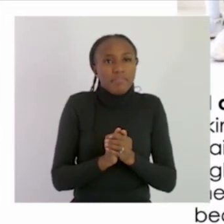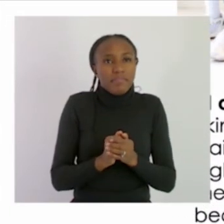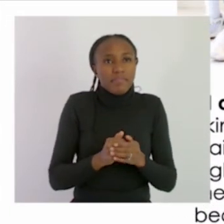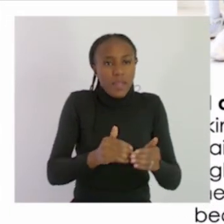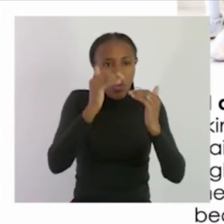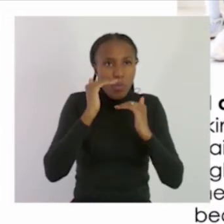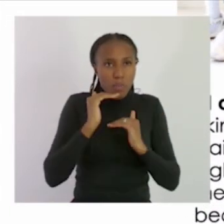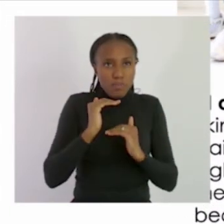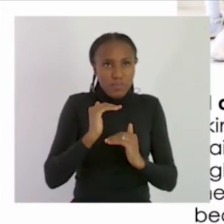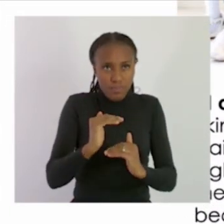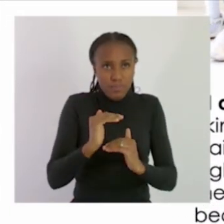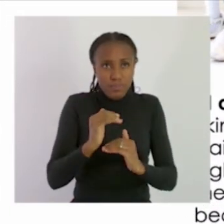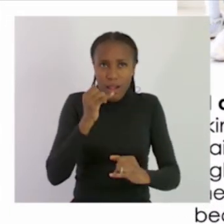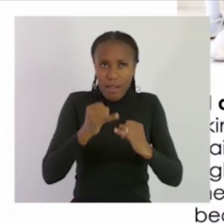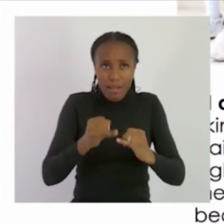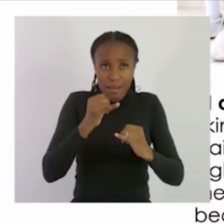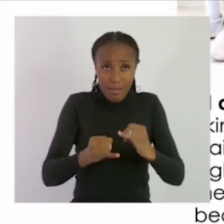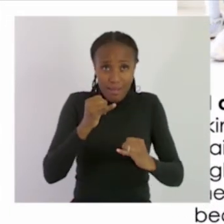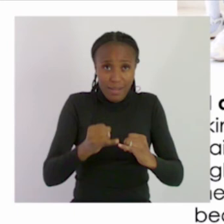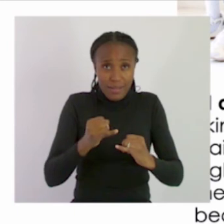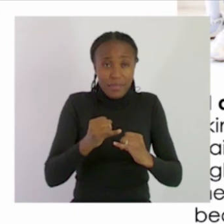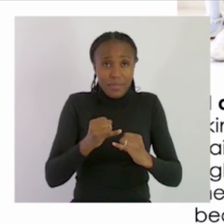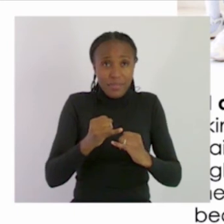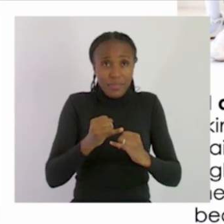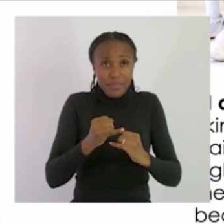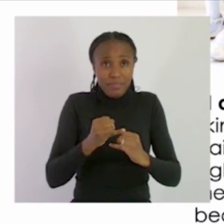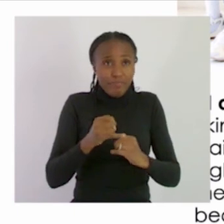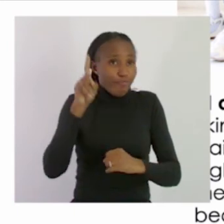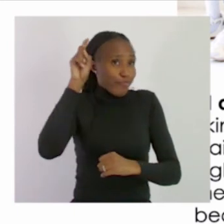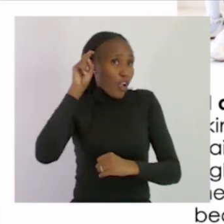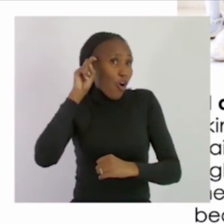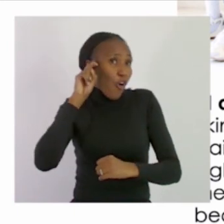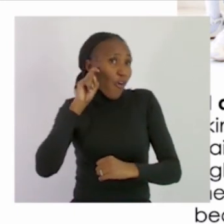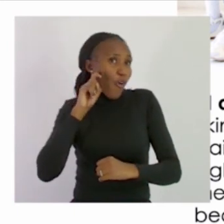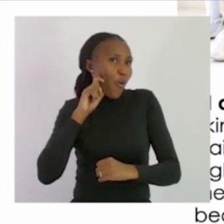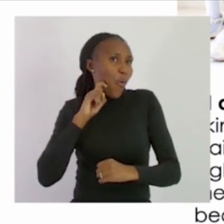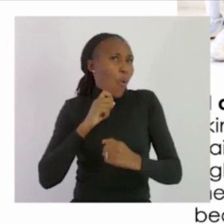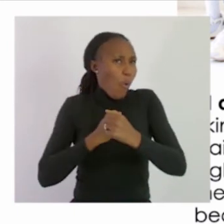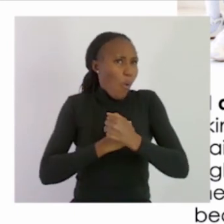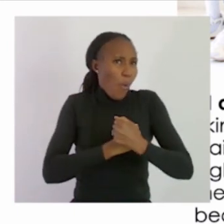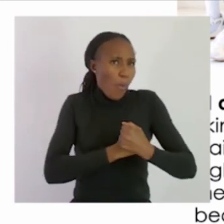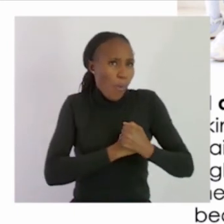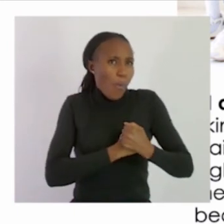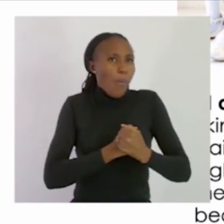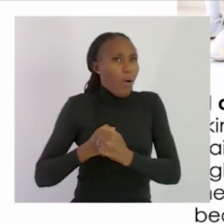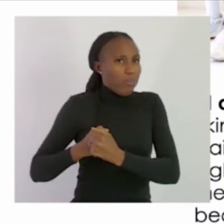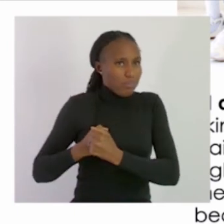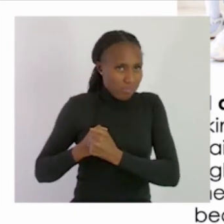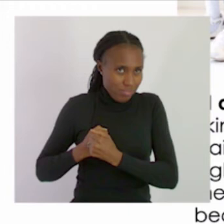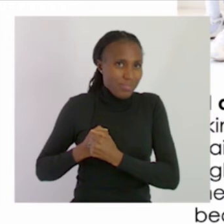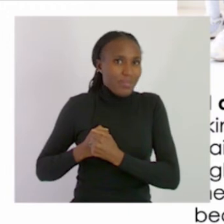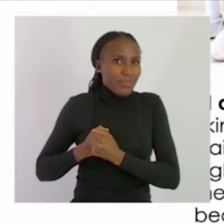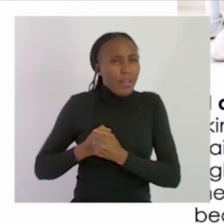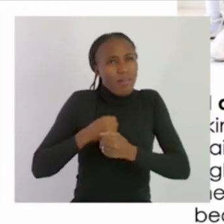Then we go to the final stage of life. That's old age. These are the grandmothers and the grandfathers. They